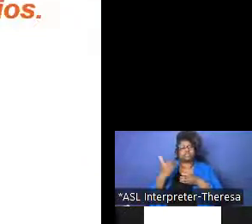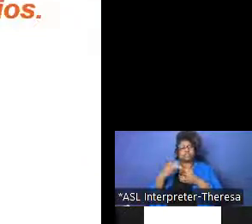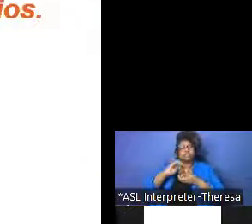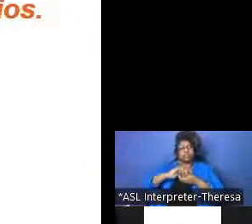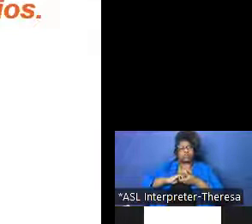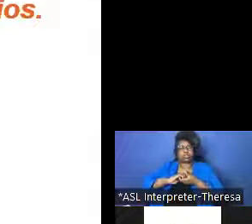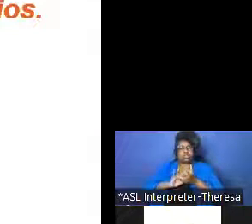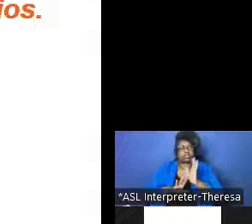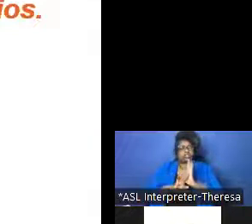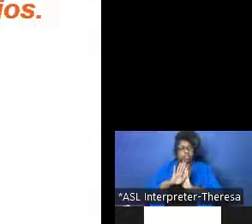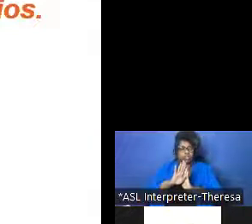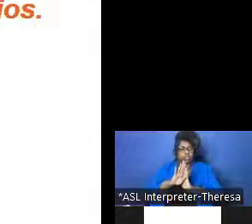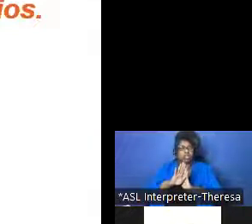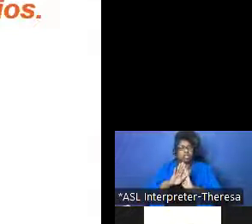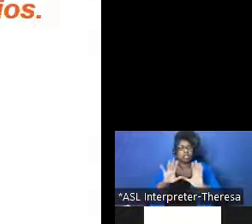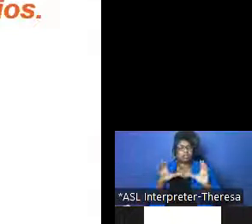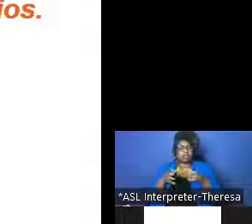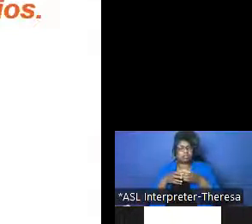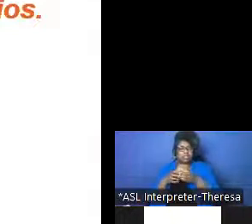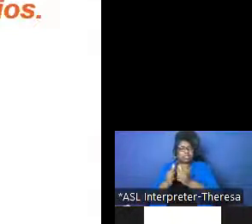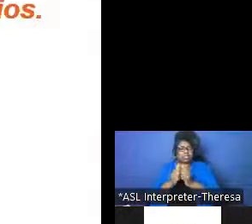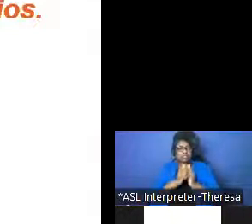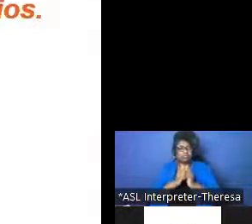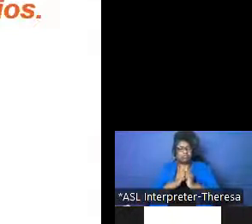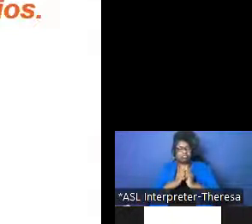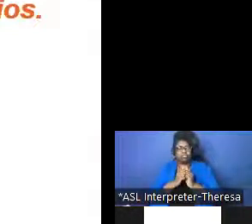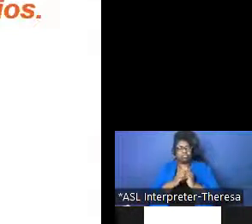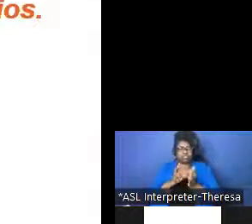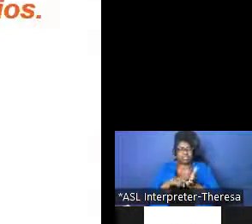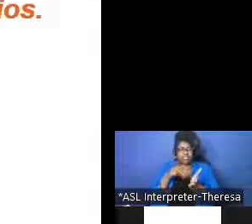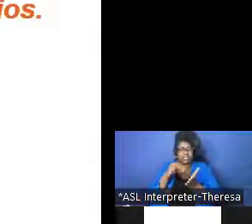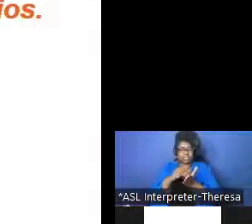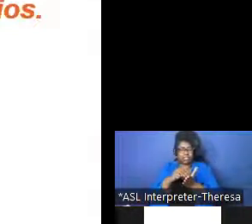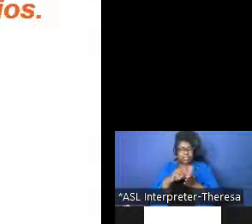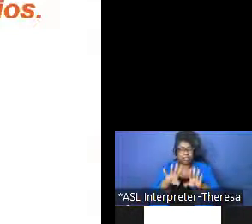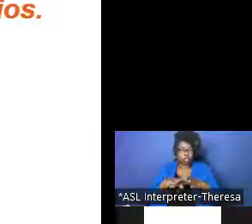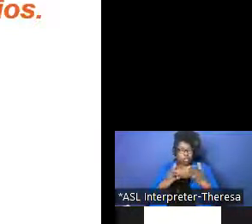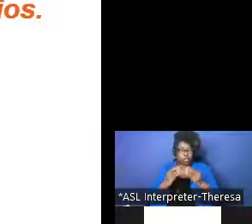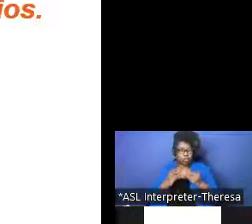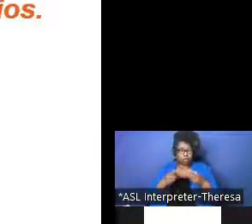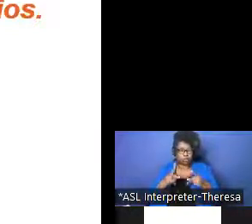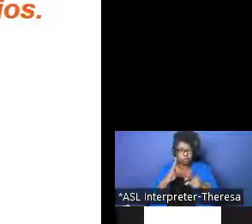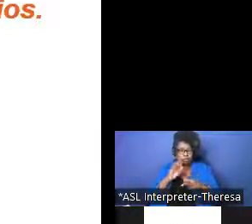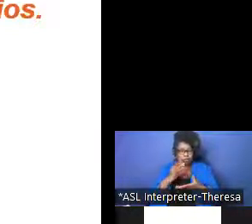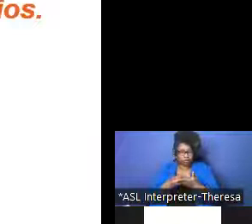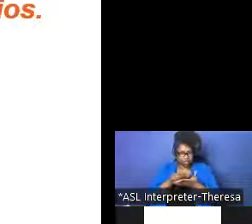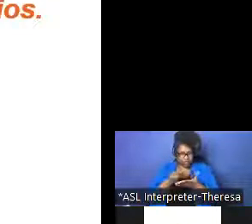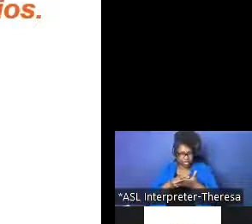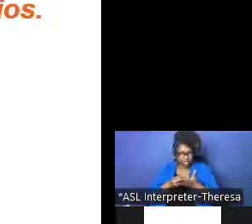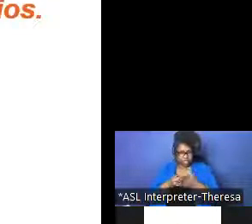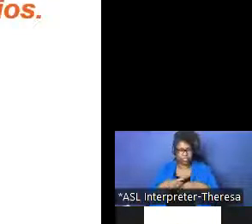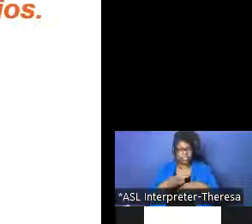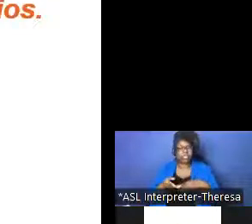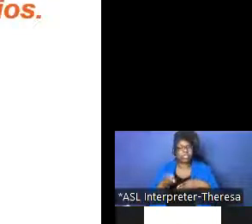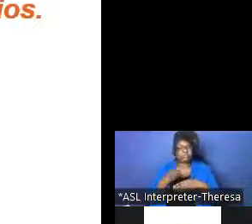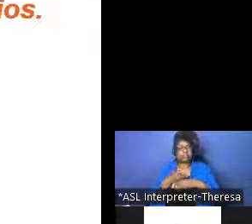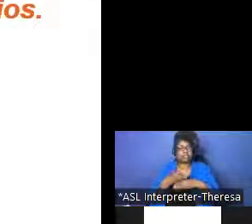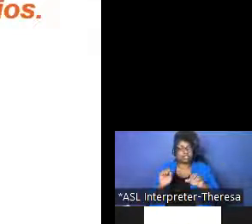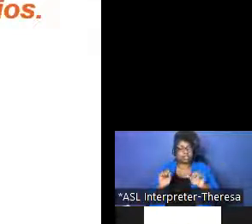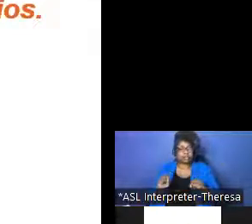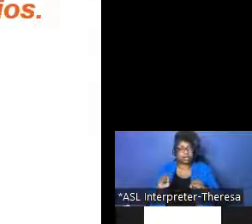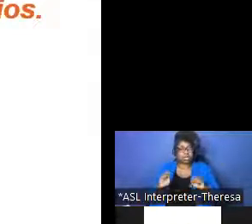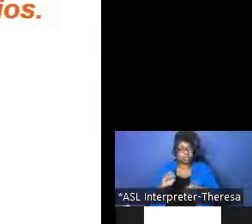to build collective resilience. This opens up more opportunities for funding, increases the potential footprint of